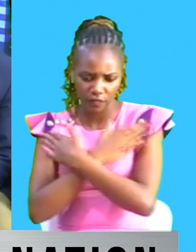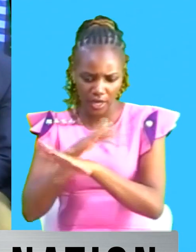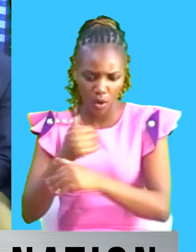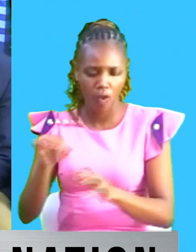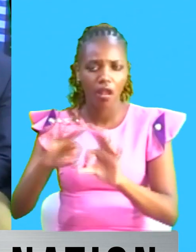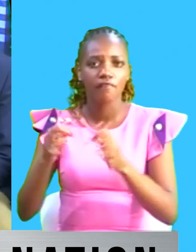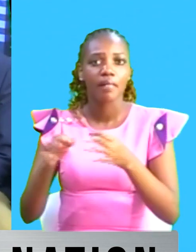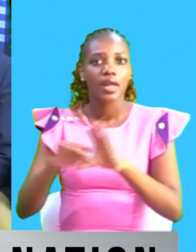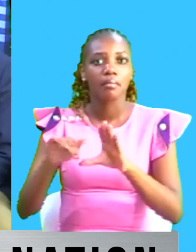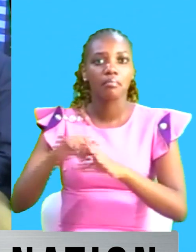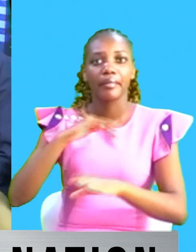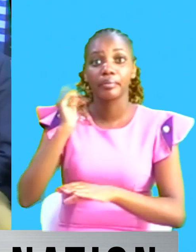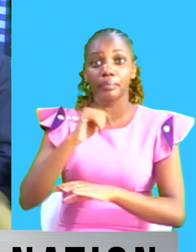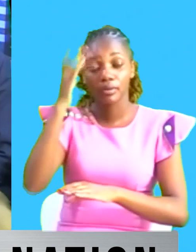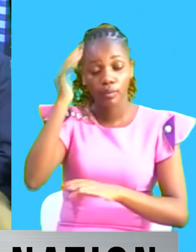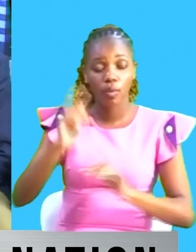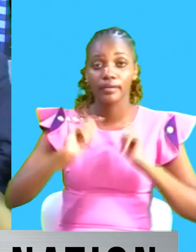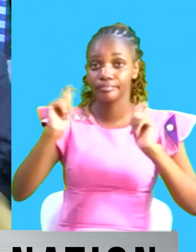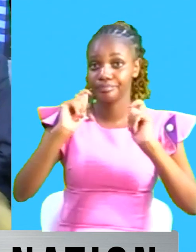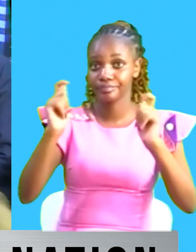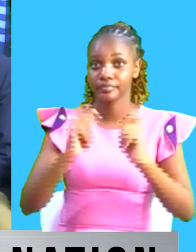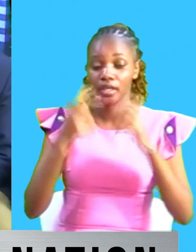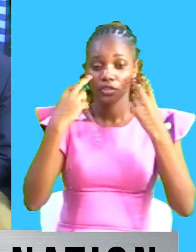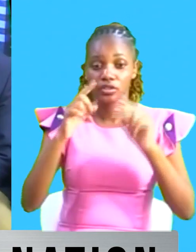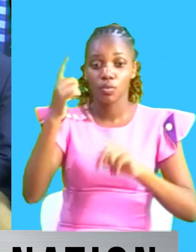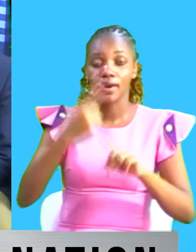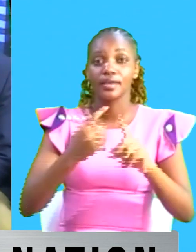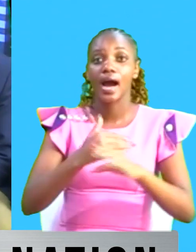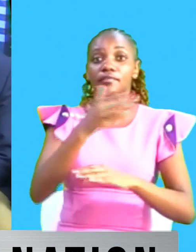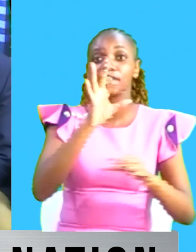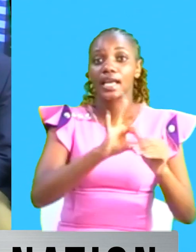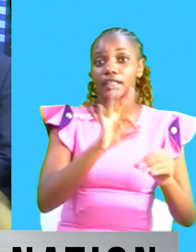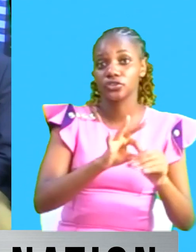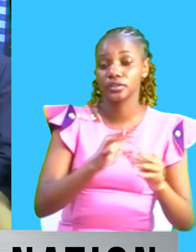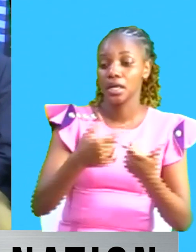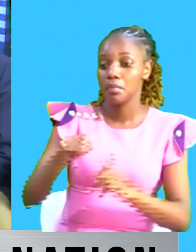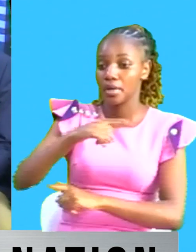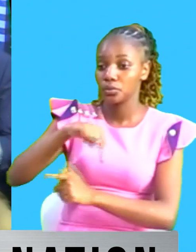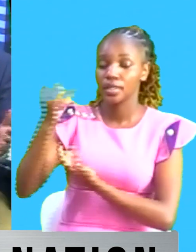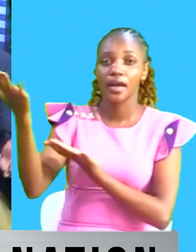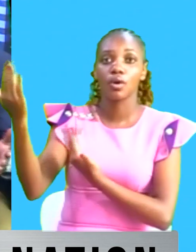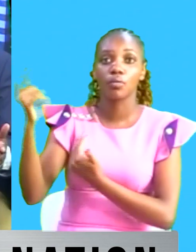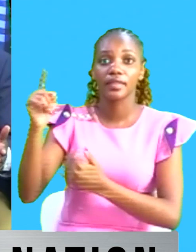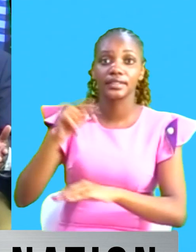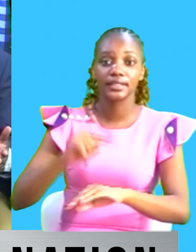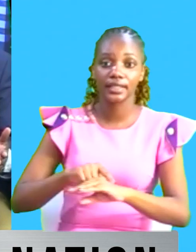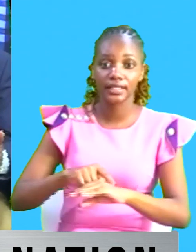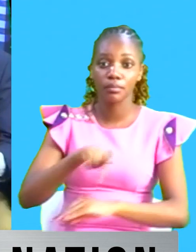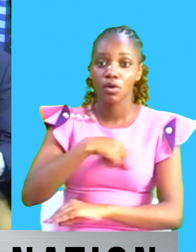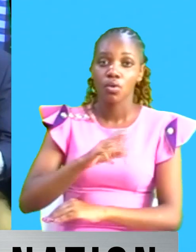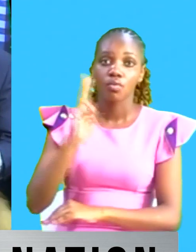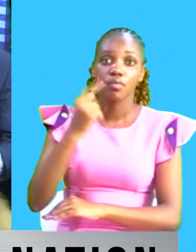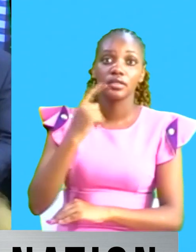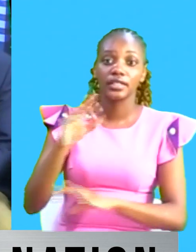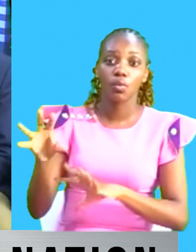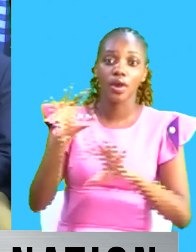kind of scenarios 1 year after we did an election, Jonah. We would have hoped that this is a time that you are saying that you are